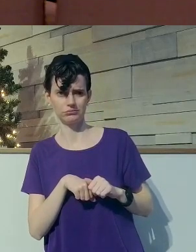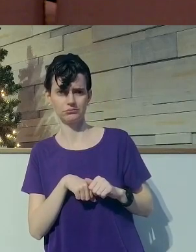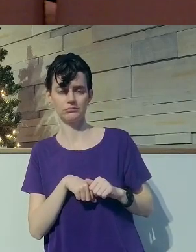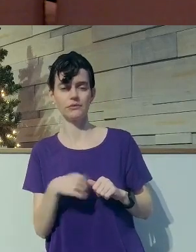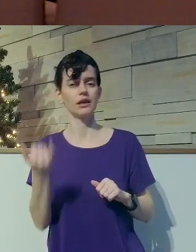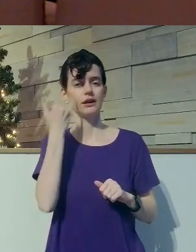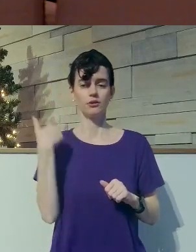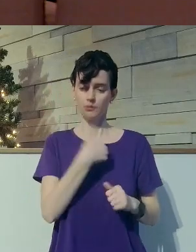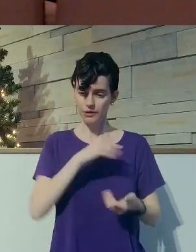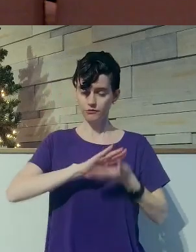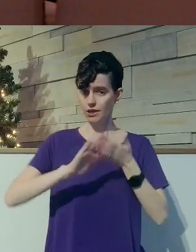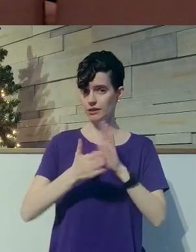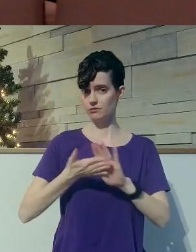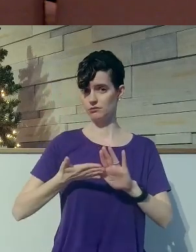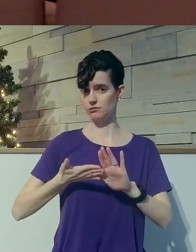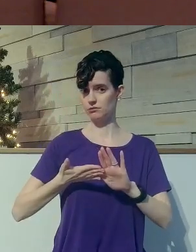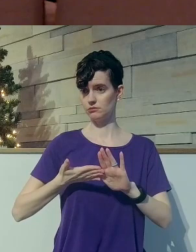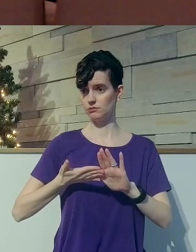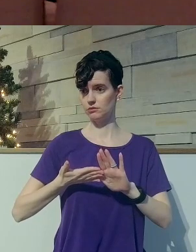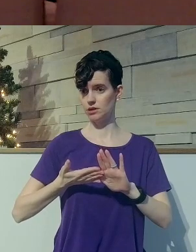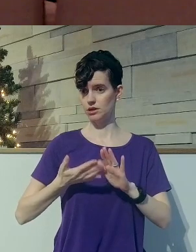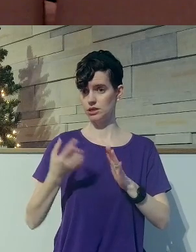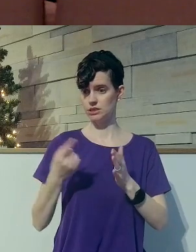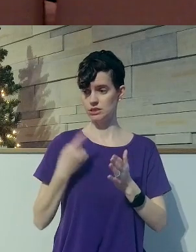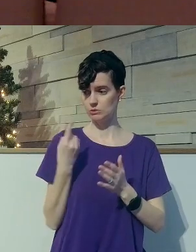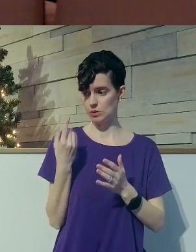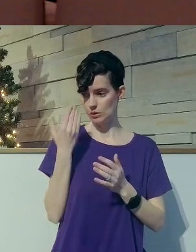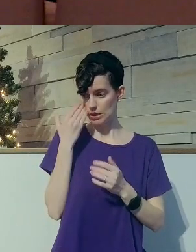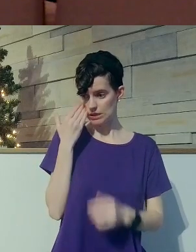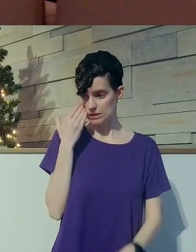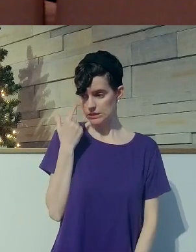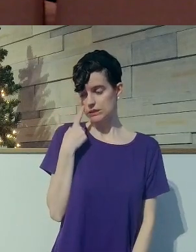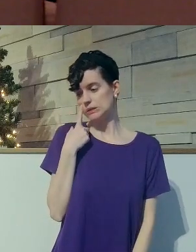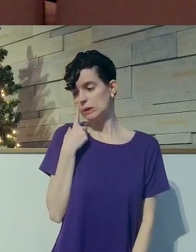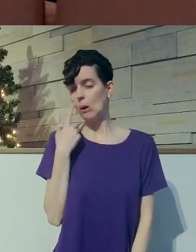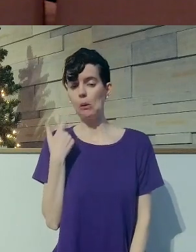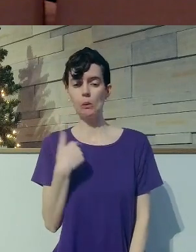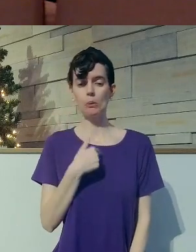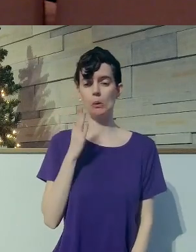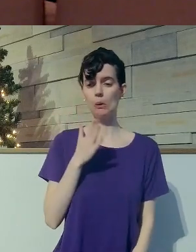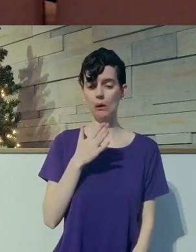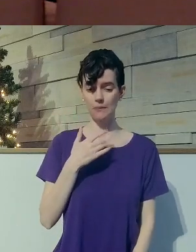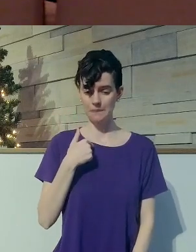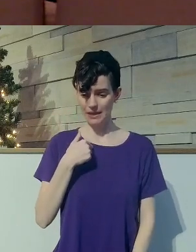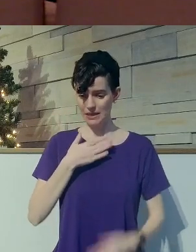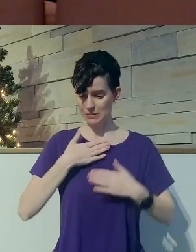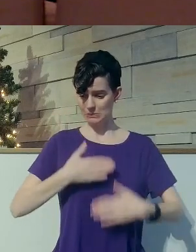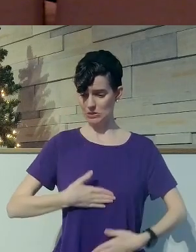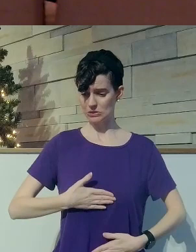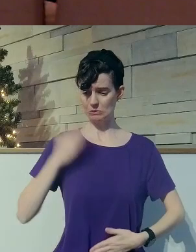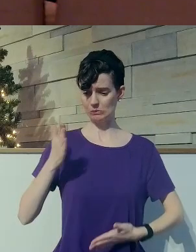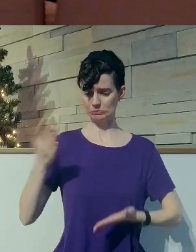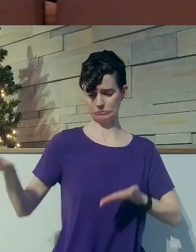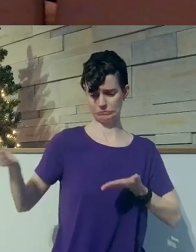Folks, if we forgive, somehow we think that we will be diminished as a person, as a